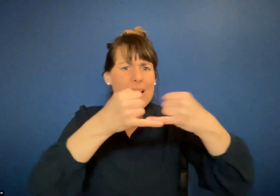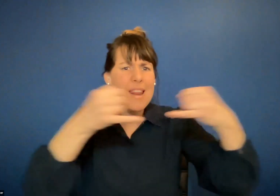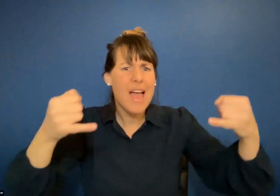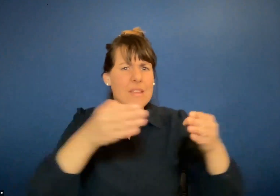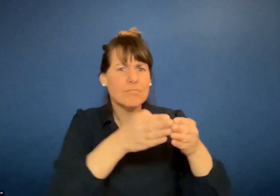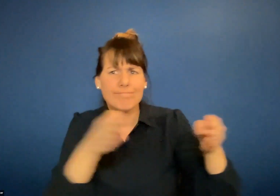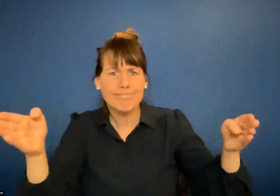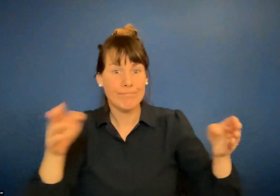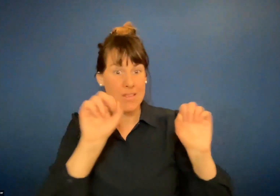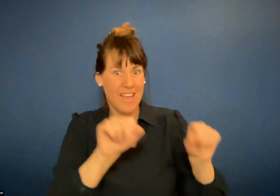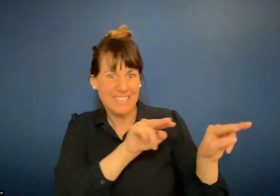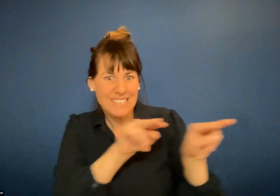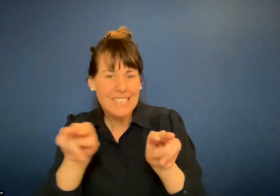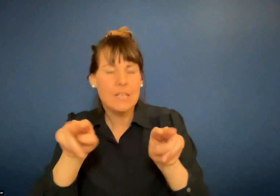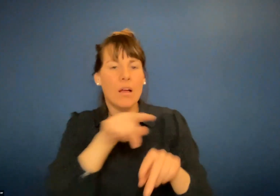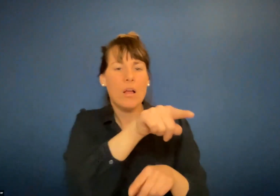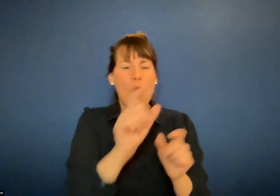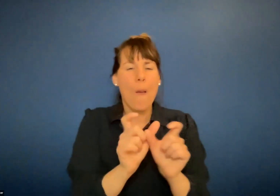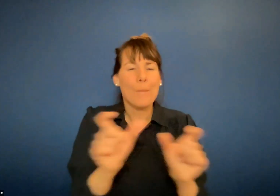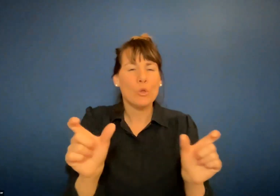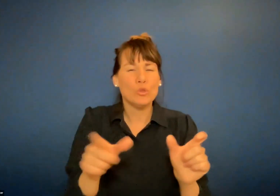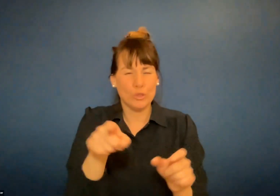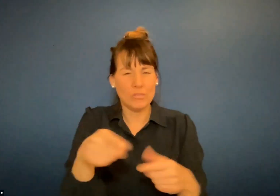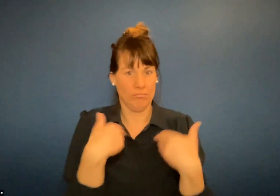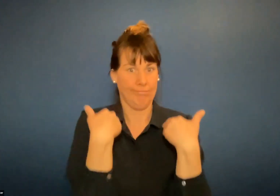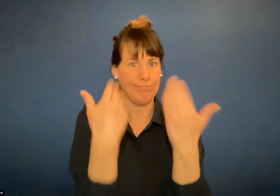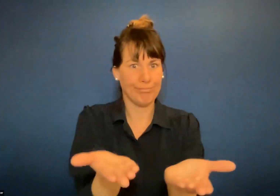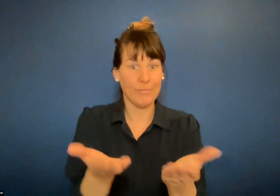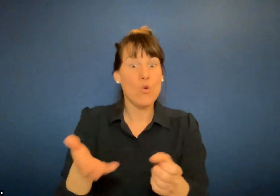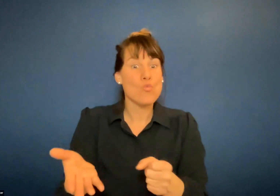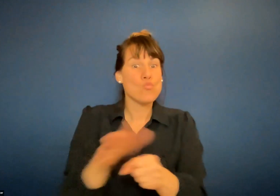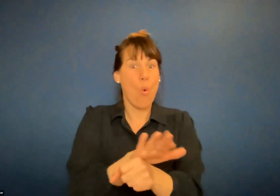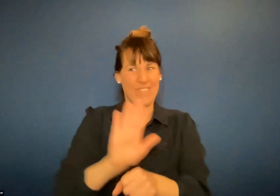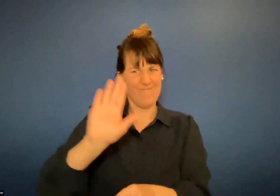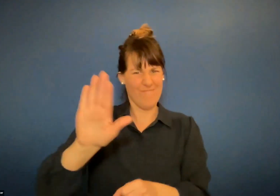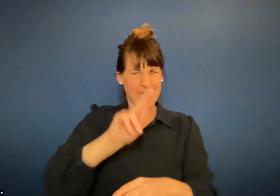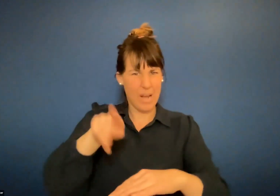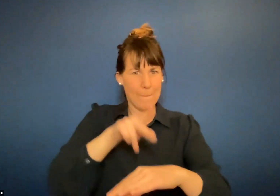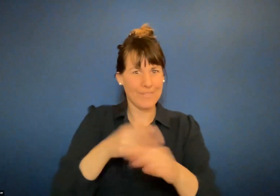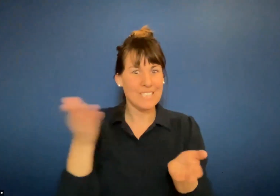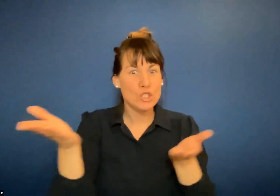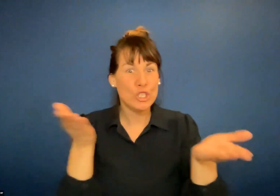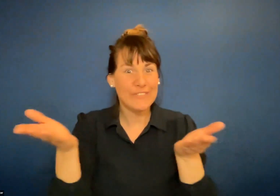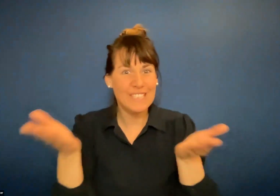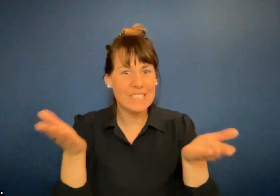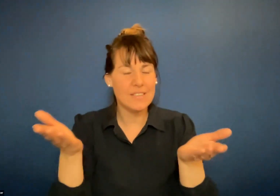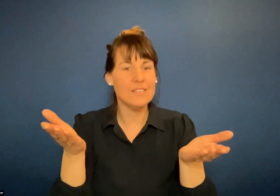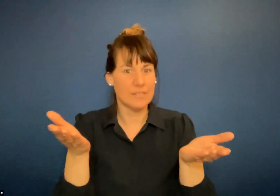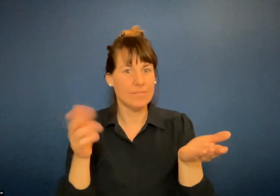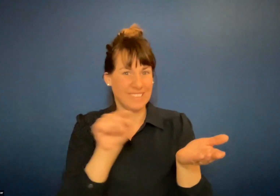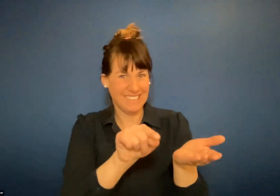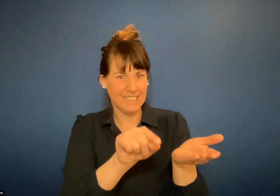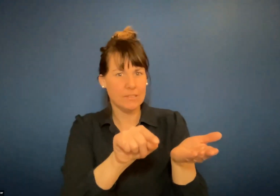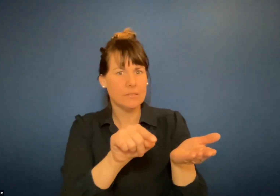3, 4, 5 years? Is there a process to add new products, or even just adjust the specifications for